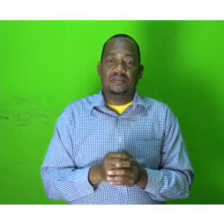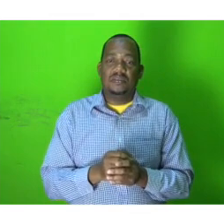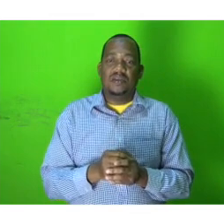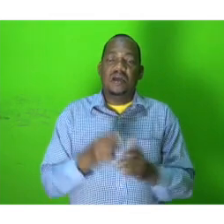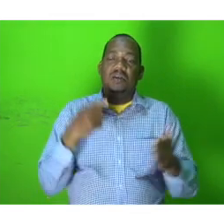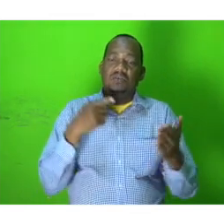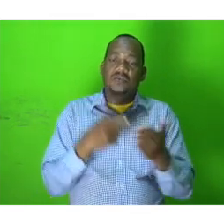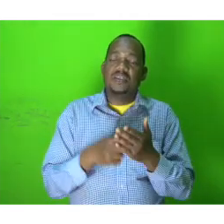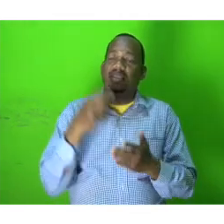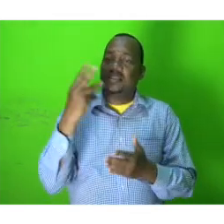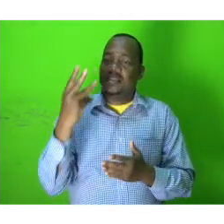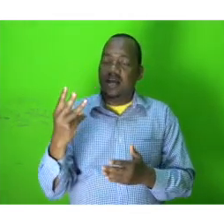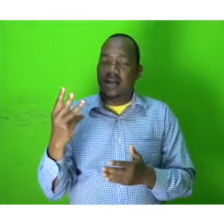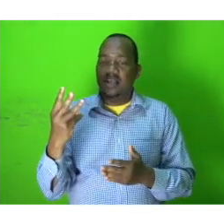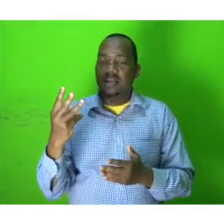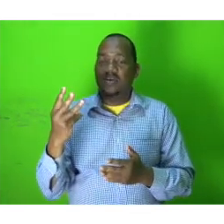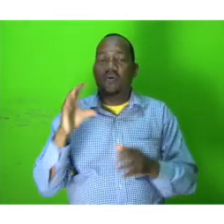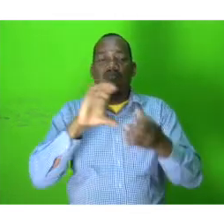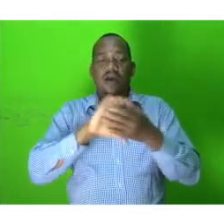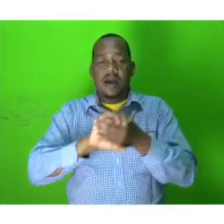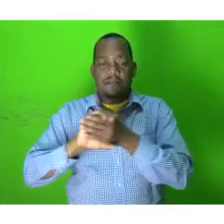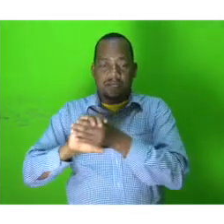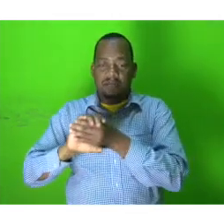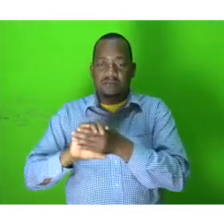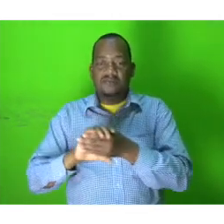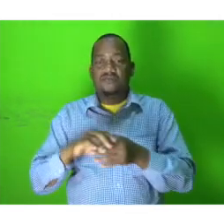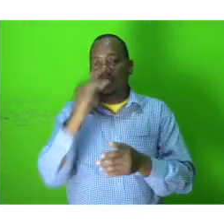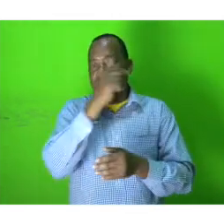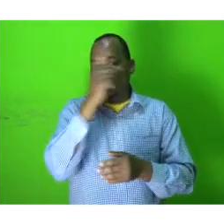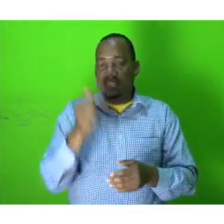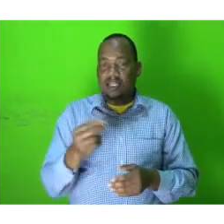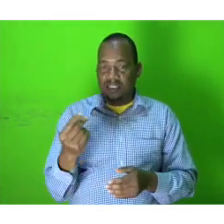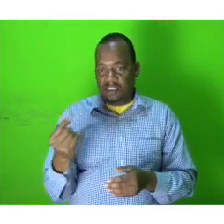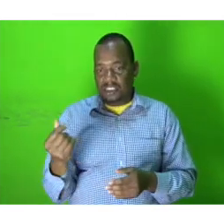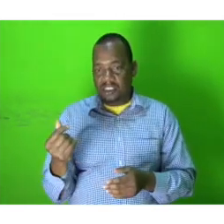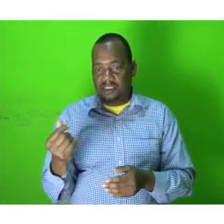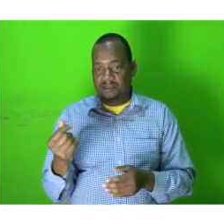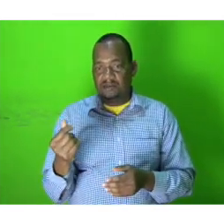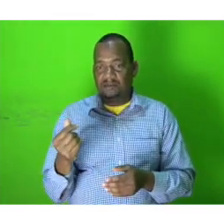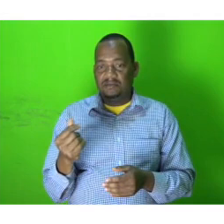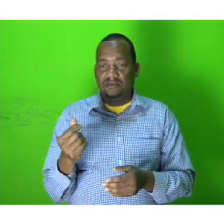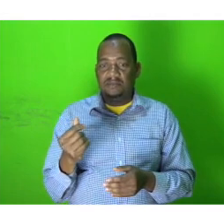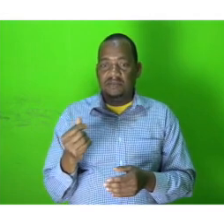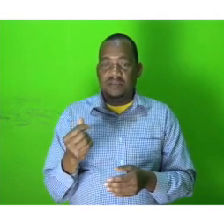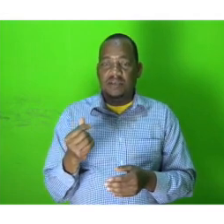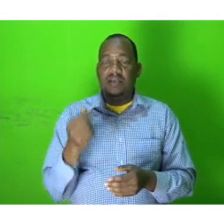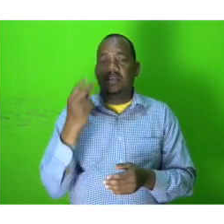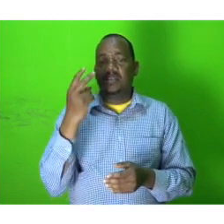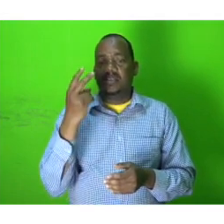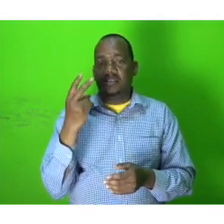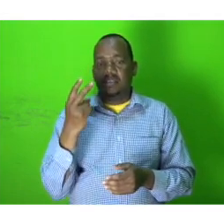at the 3rd April, check of Tanzania shillings